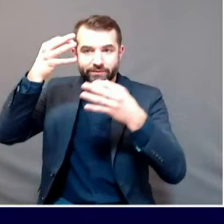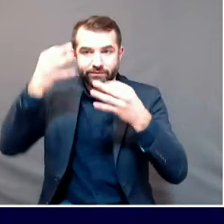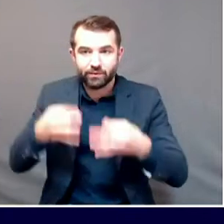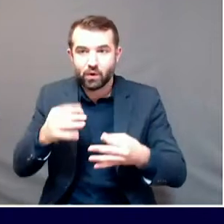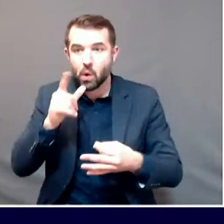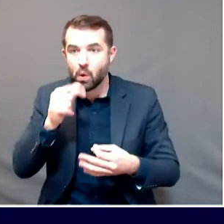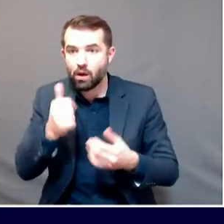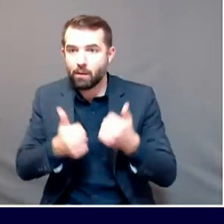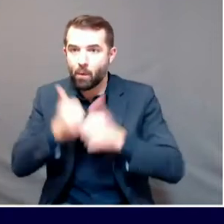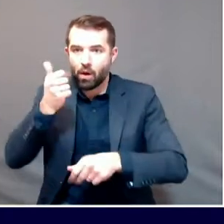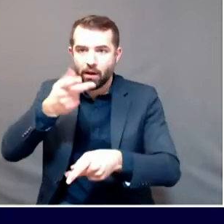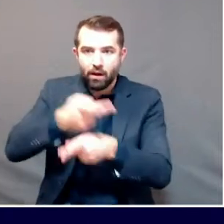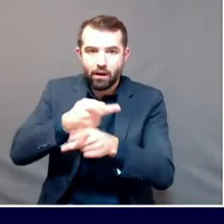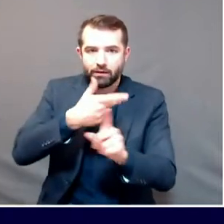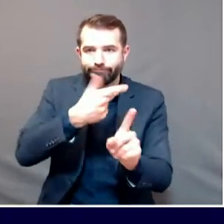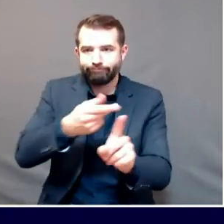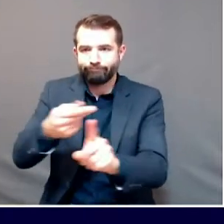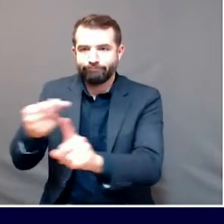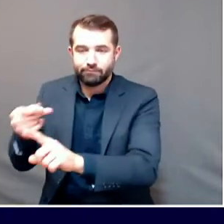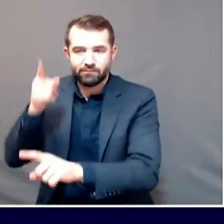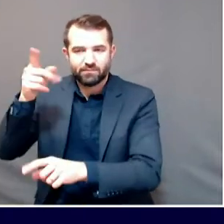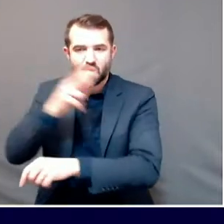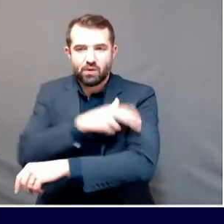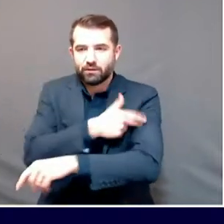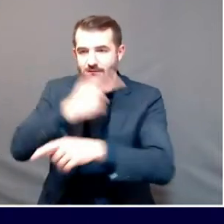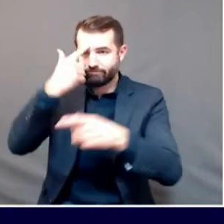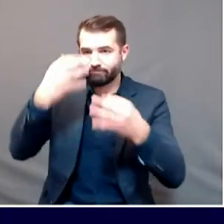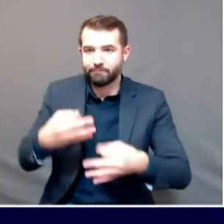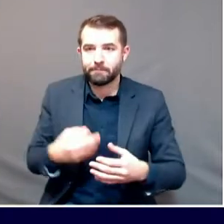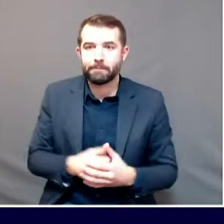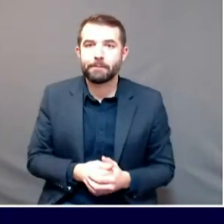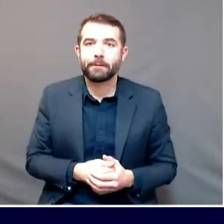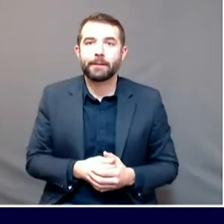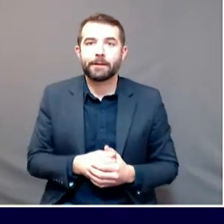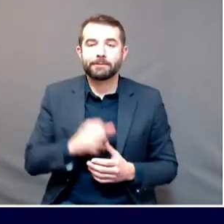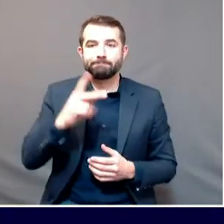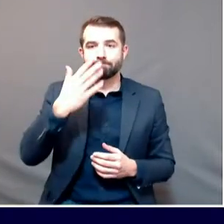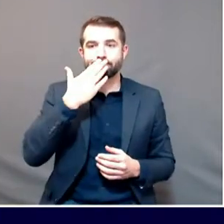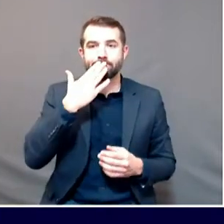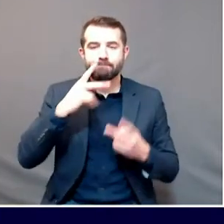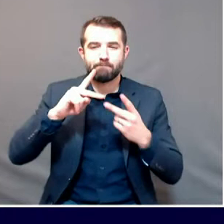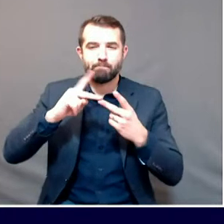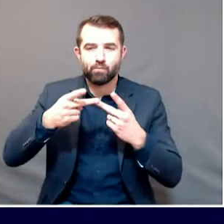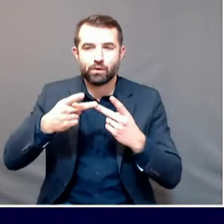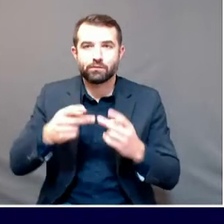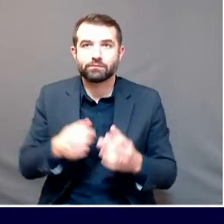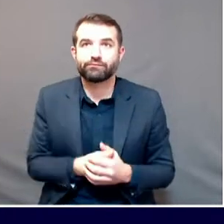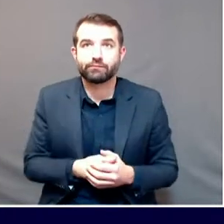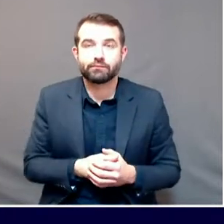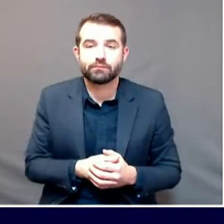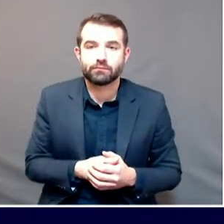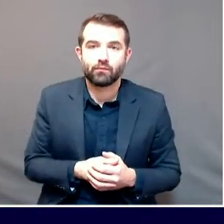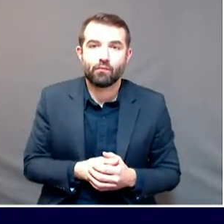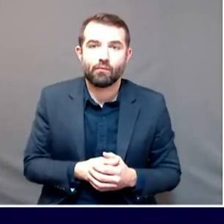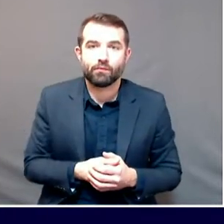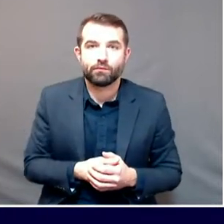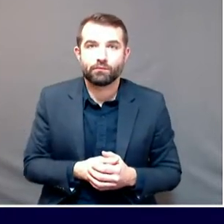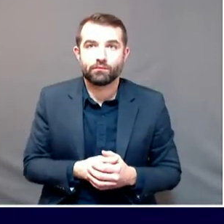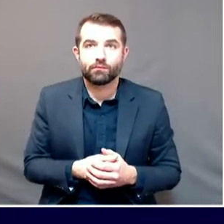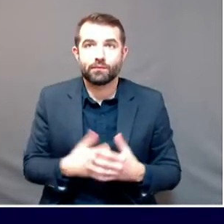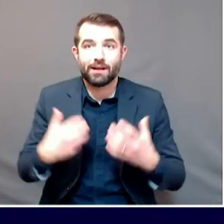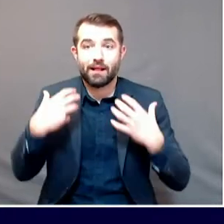decisions. Great. And my second question, I was just wondering if you could give a sense of when healthcare workers who work